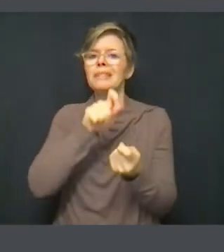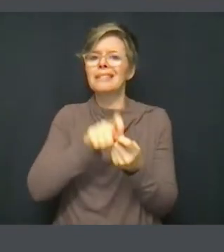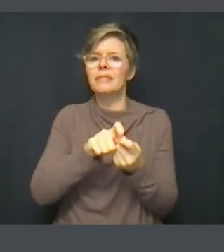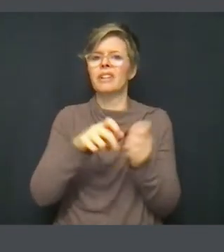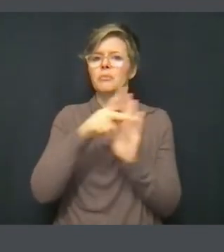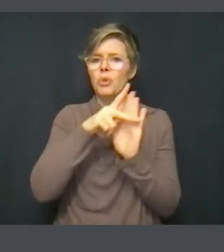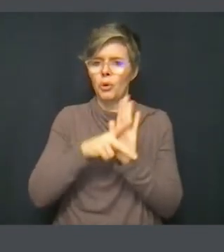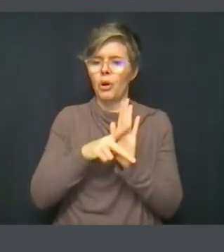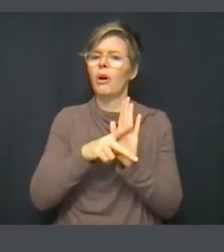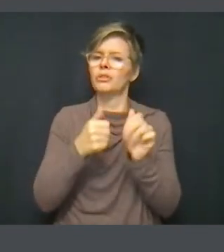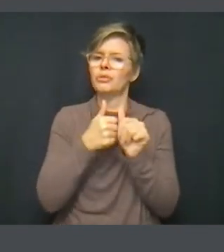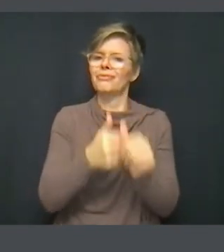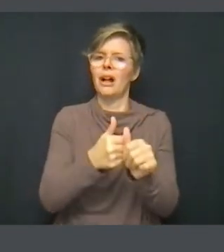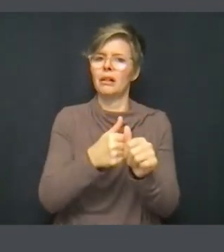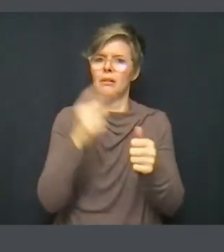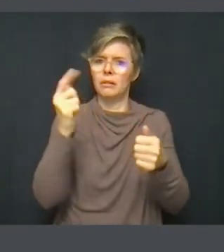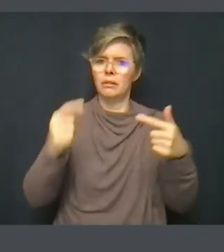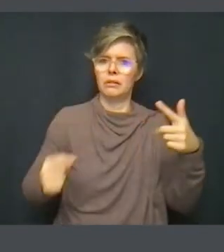that you want to follow.